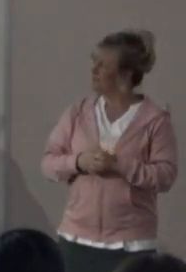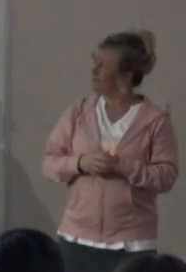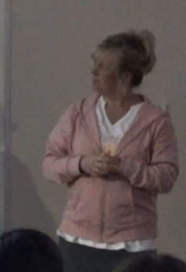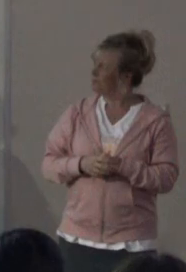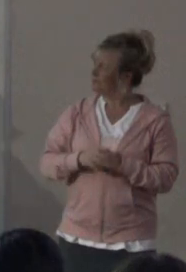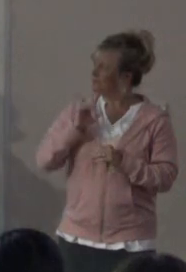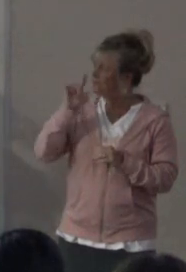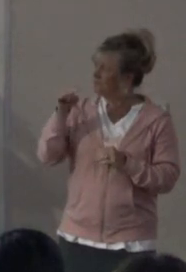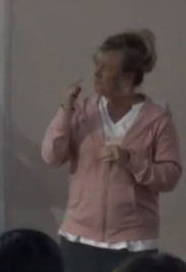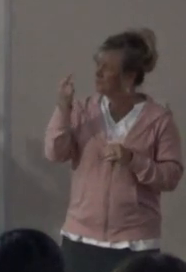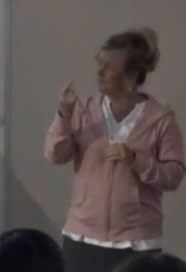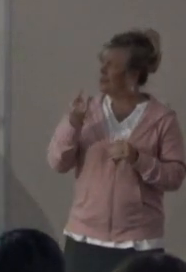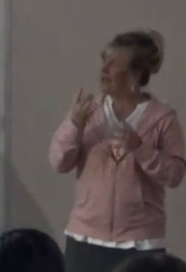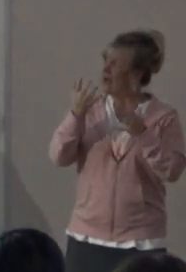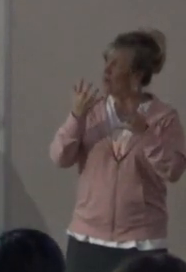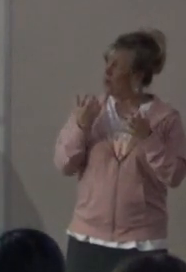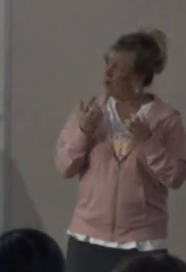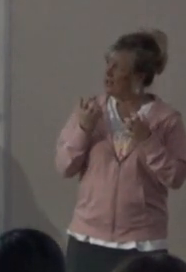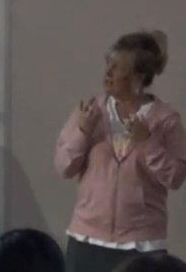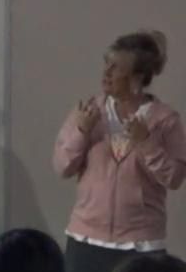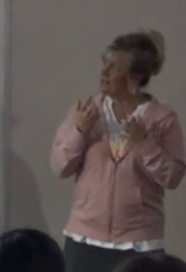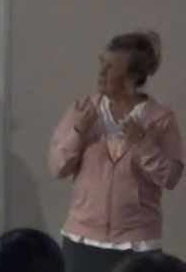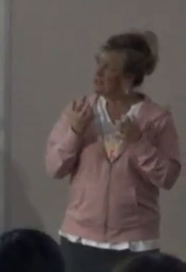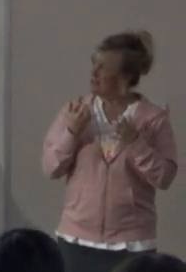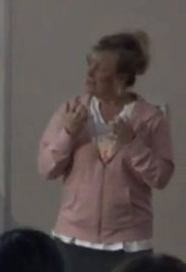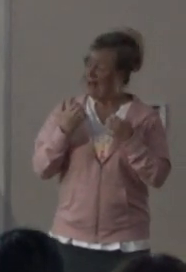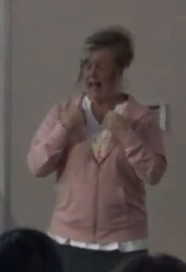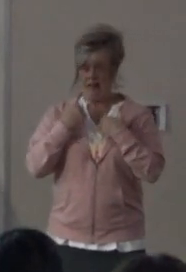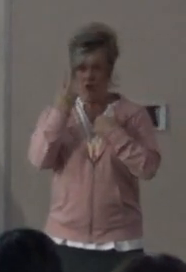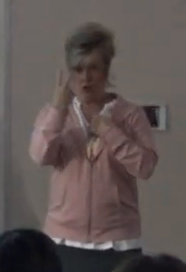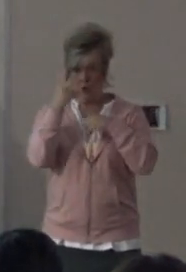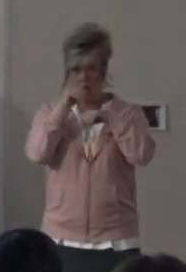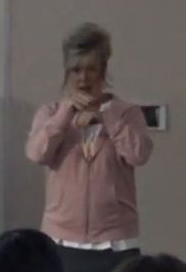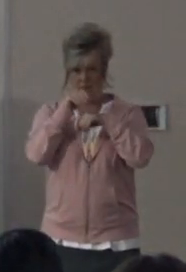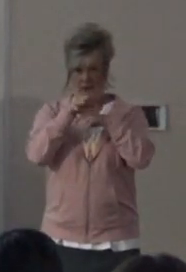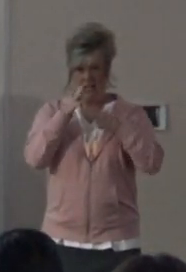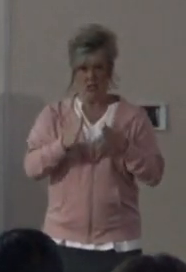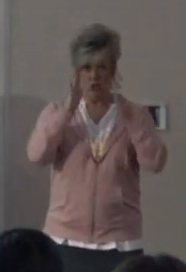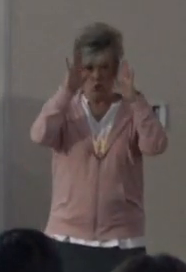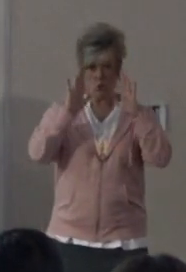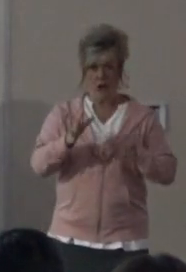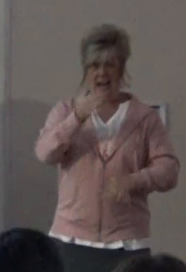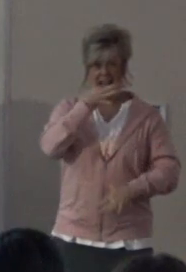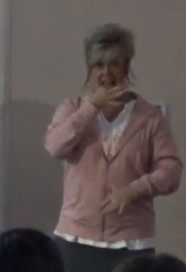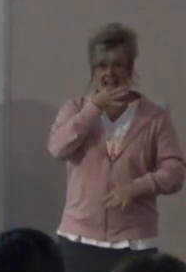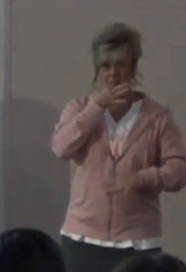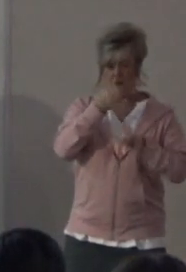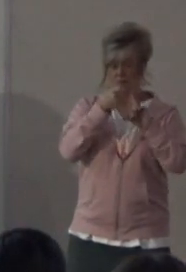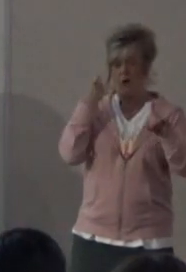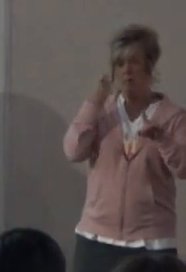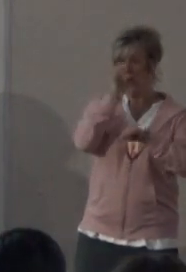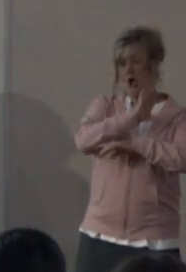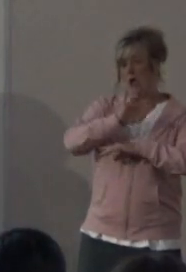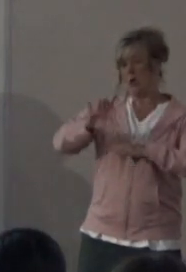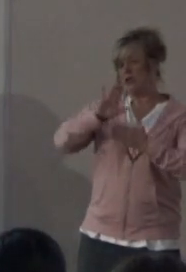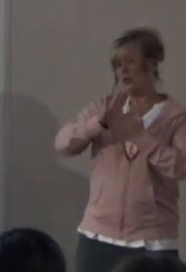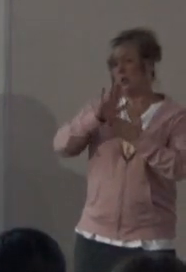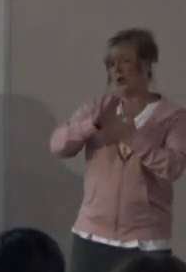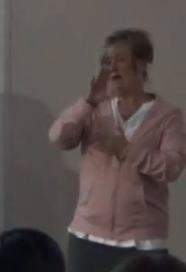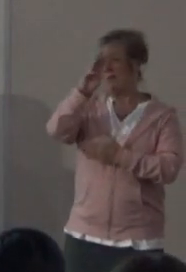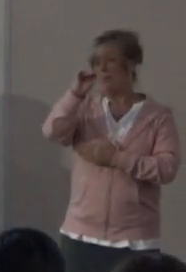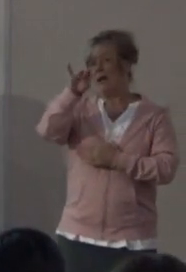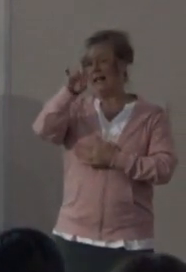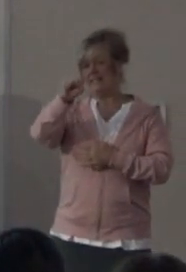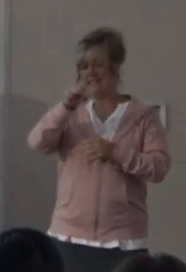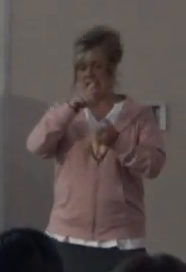So first of all, I want to get into my advisors. I have two great expert advisors from the Colorado School of Mines. Dr. Fall, who could